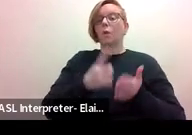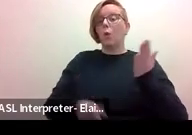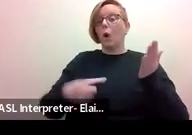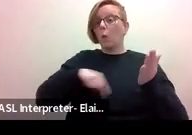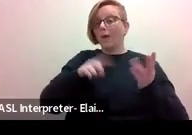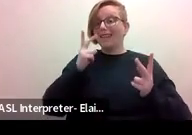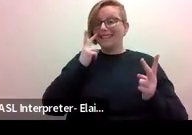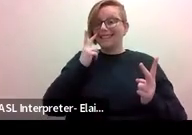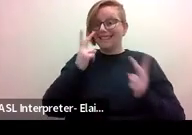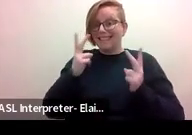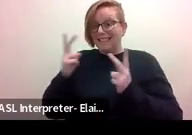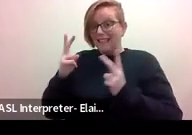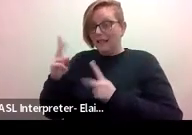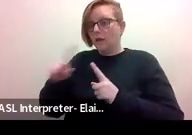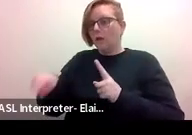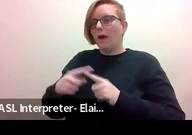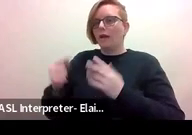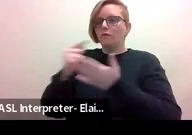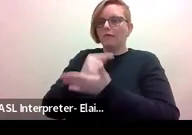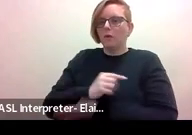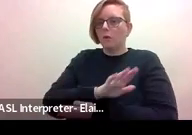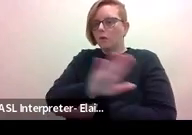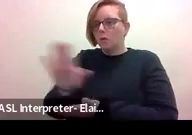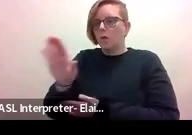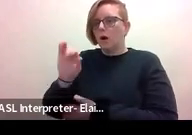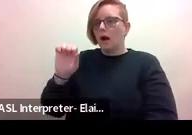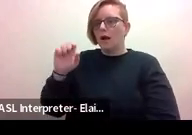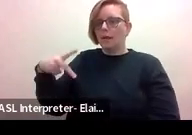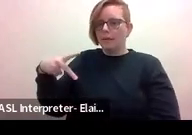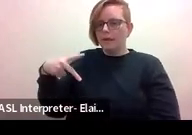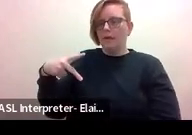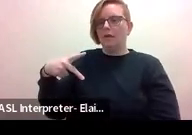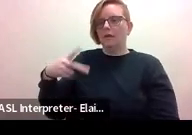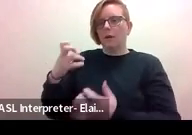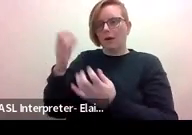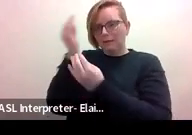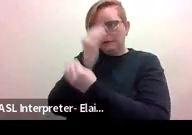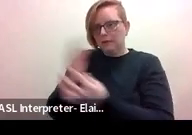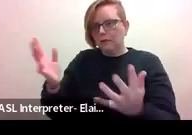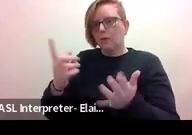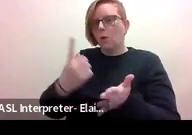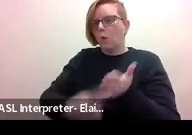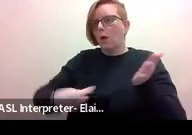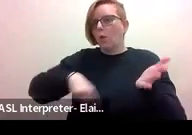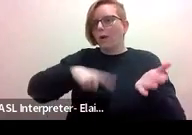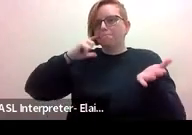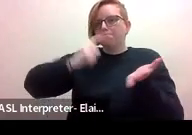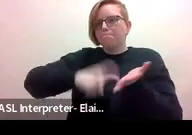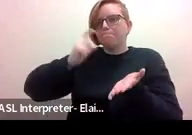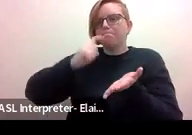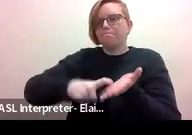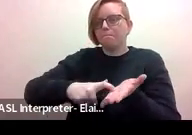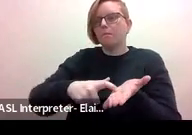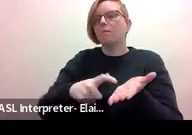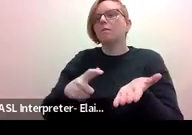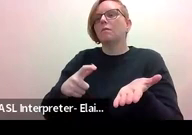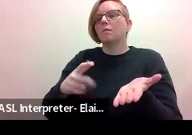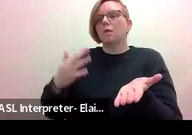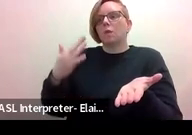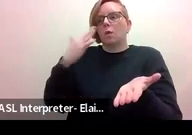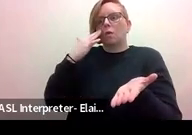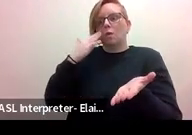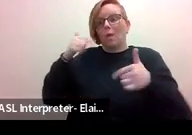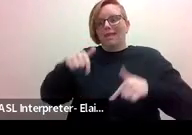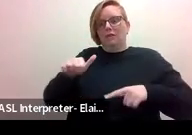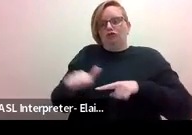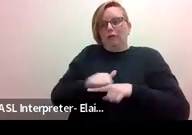on site and we're doing IEP reviews, so that you sort of have that, just that sense of where we're going and why we focused on what we